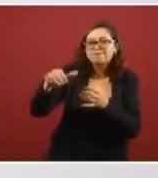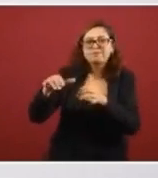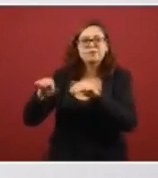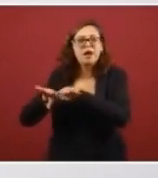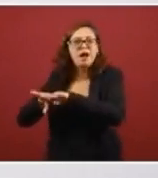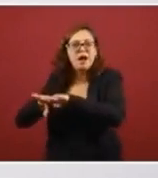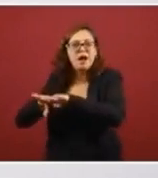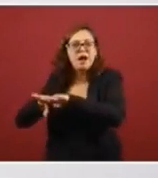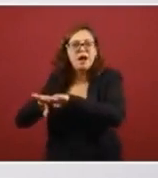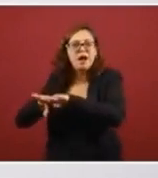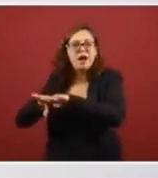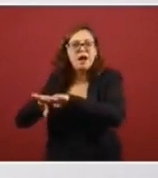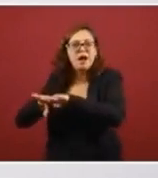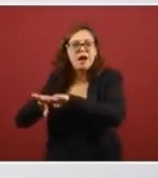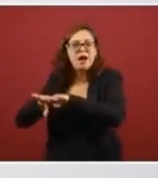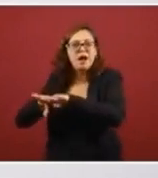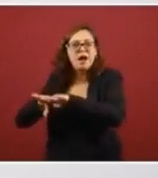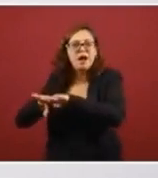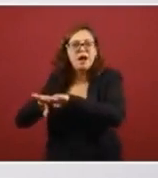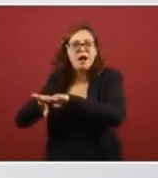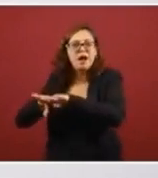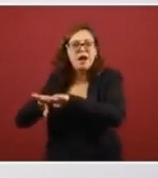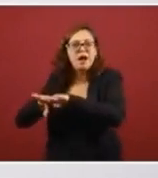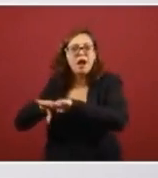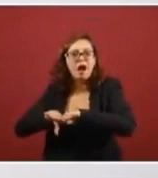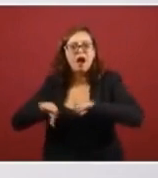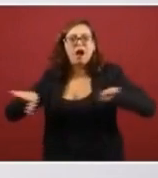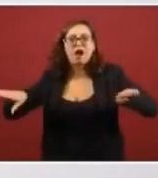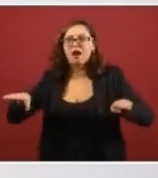end of riches